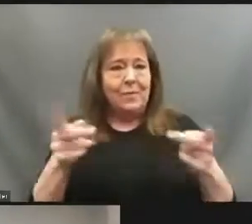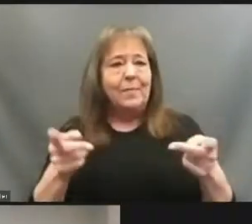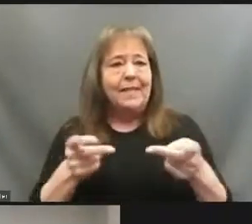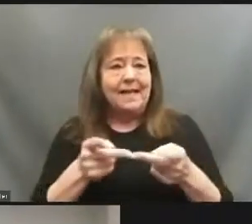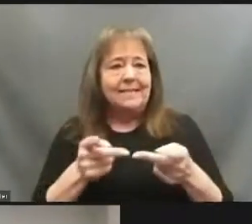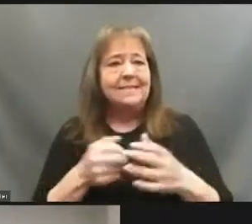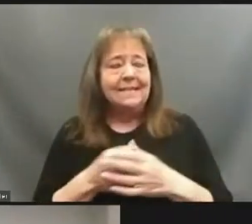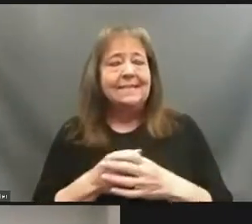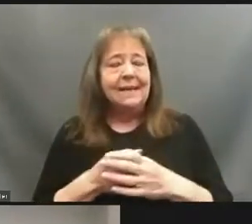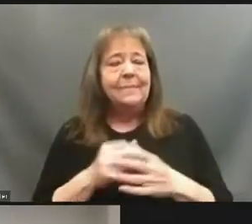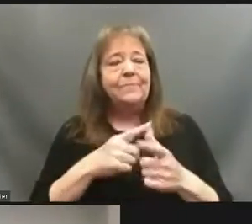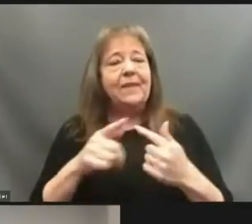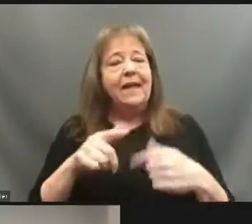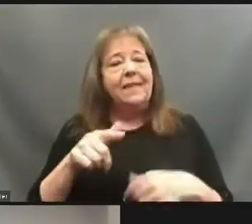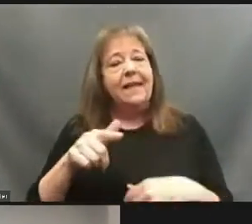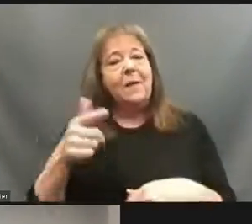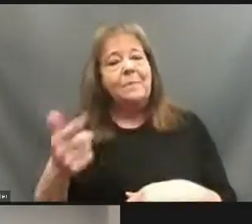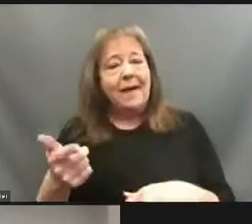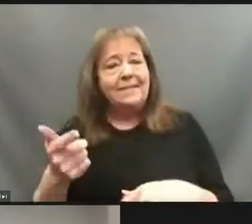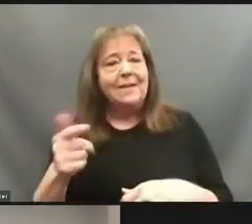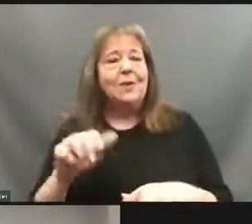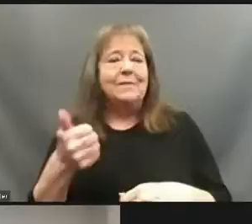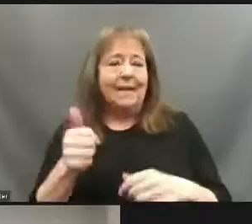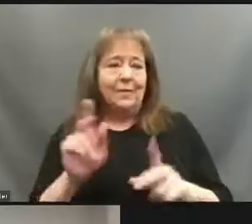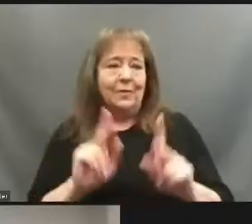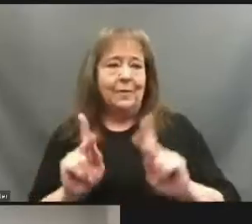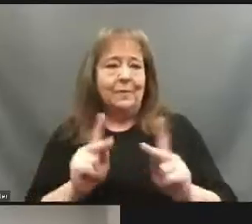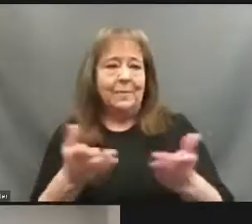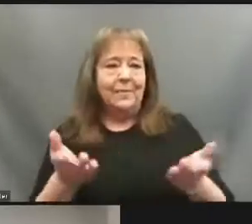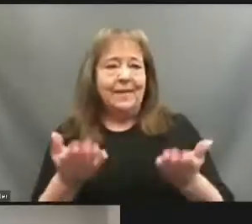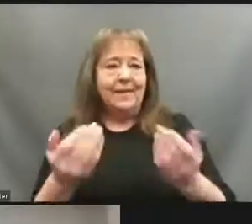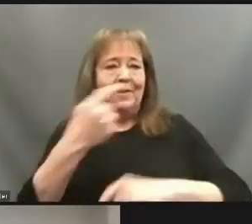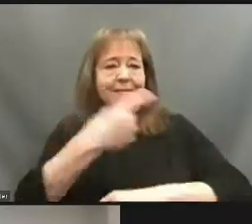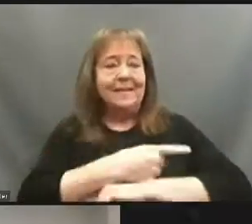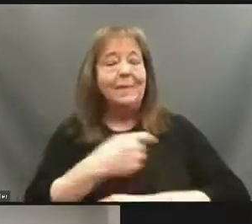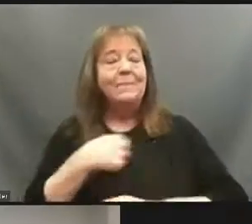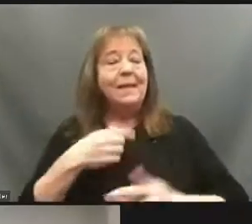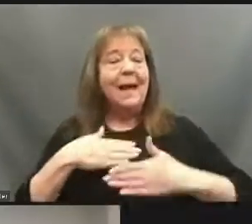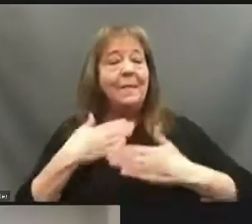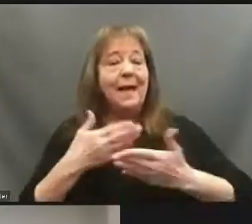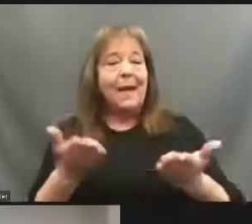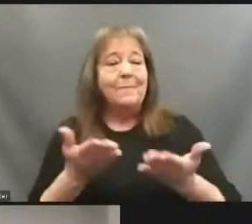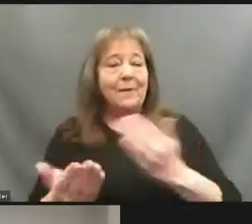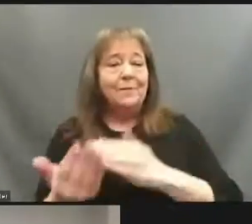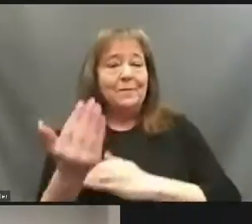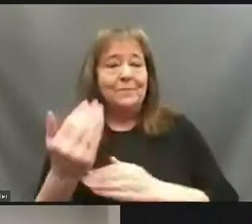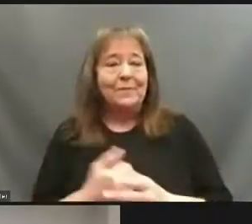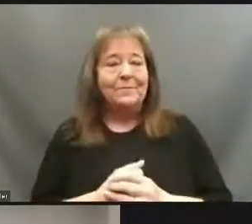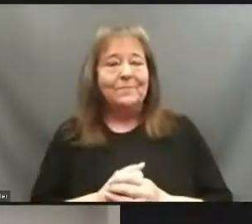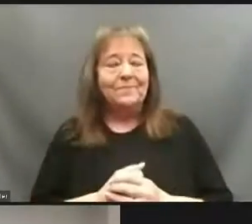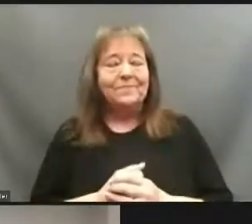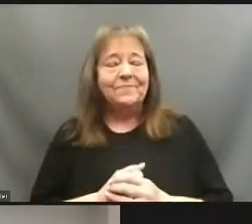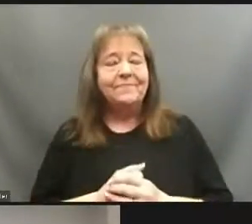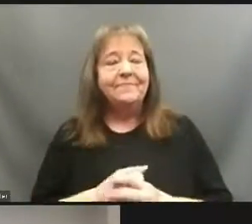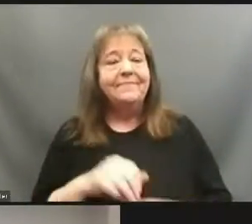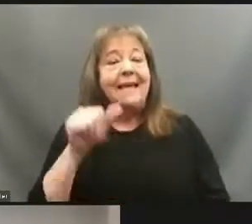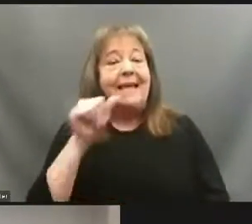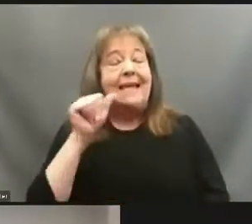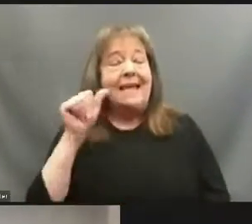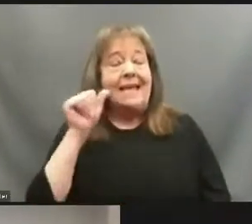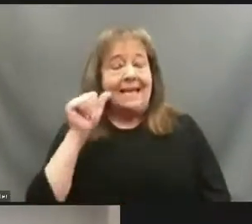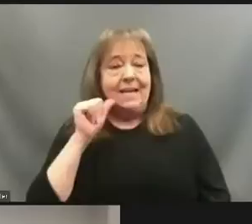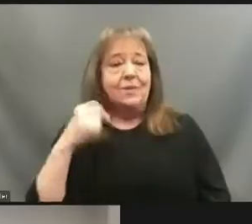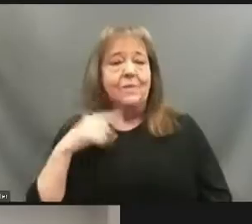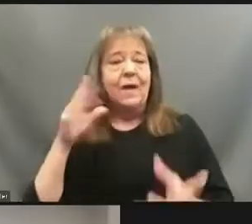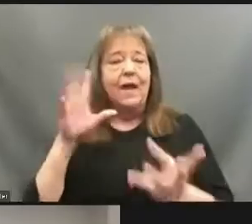pass it on to our other team members here on the call. So I'm glad to be here with you this morning. As of yesterday, there were a